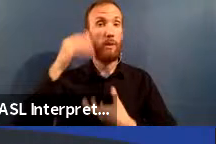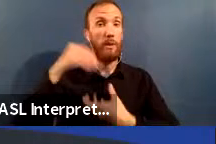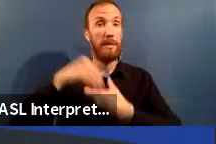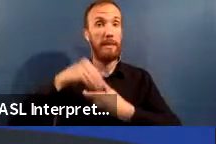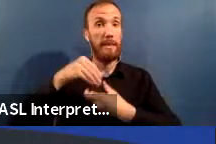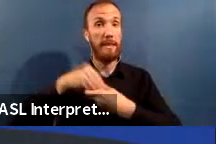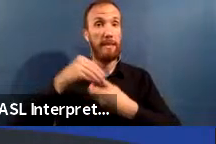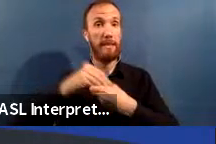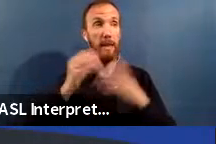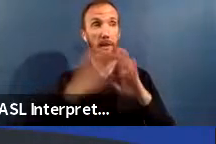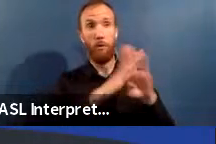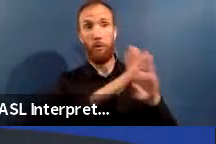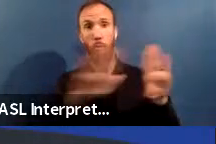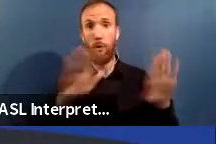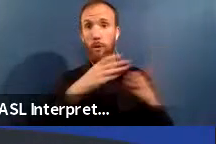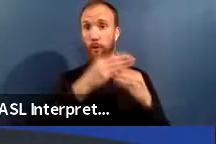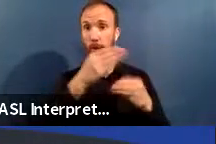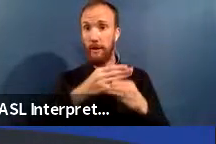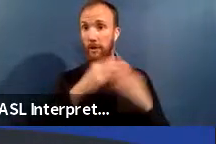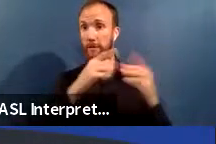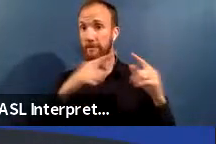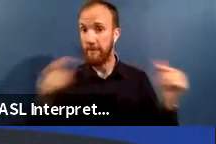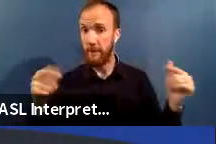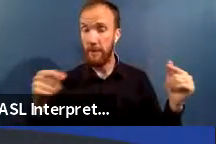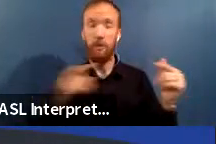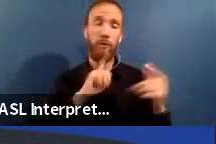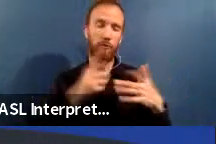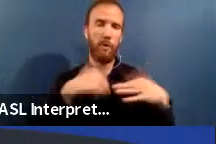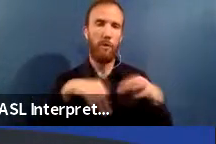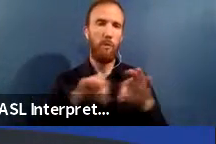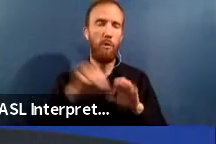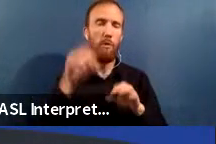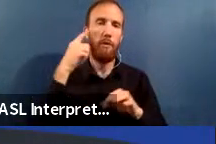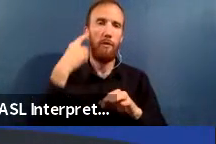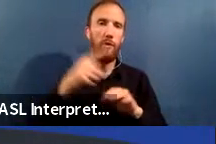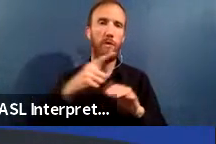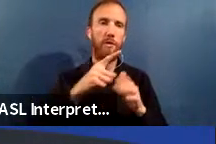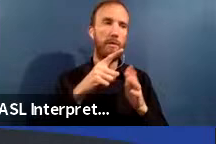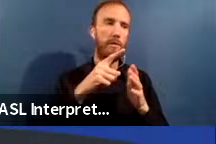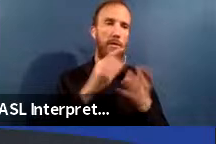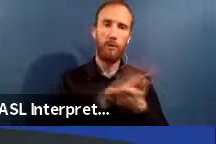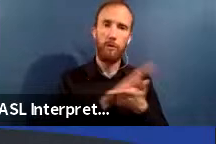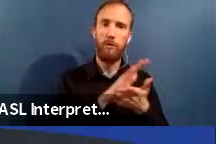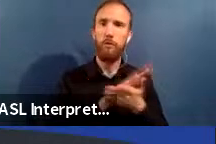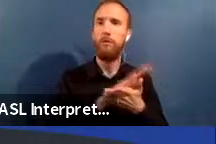important and provide a sense of pride in our schools for our students, staff, and community.